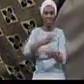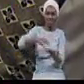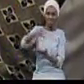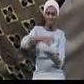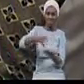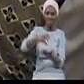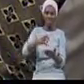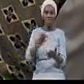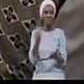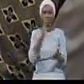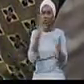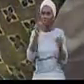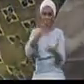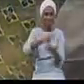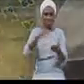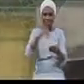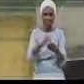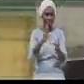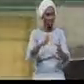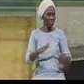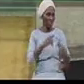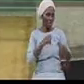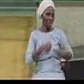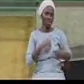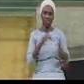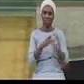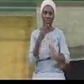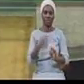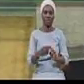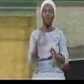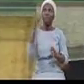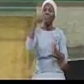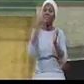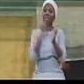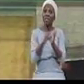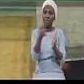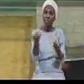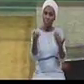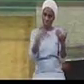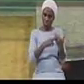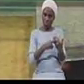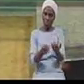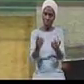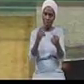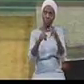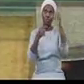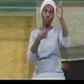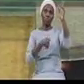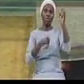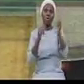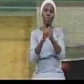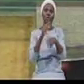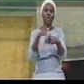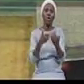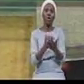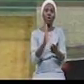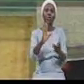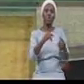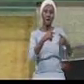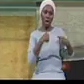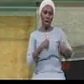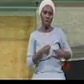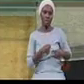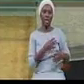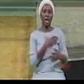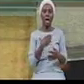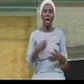It says, turn unto me with all your heart and rend your heart in verse 13 and not your garments. And